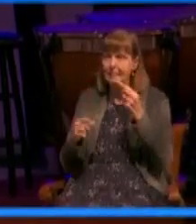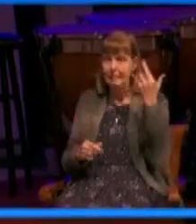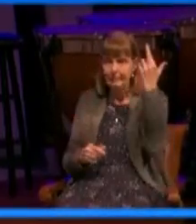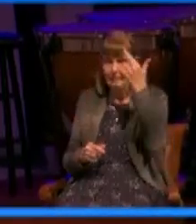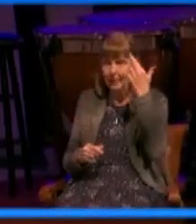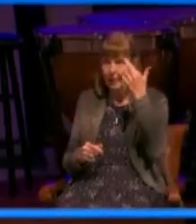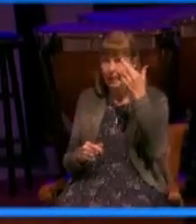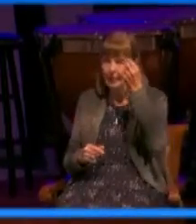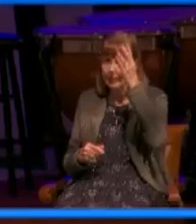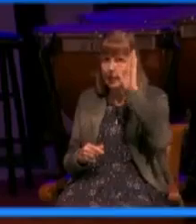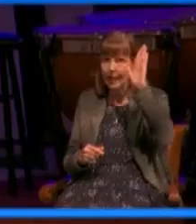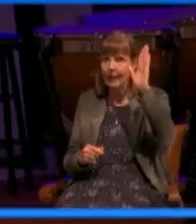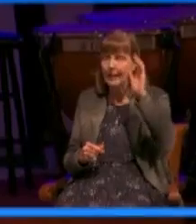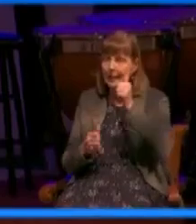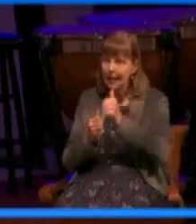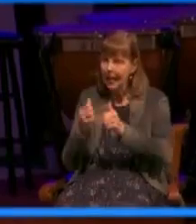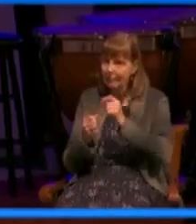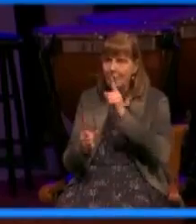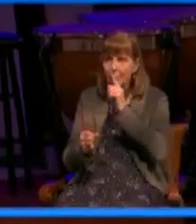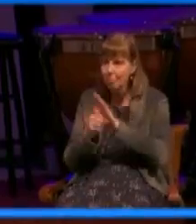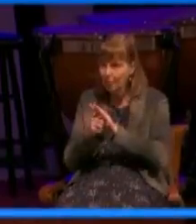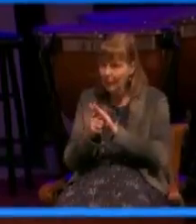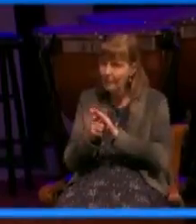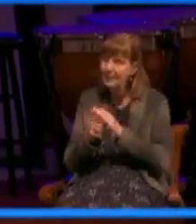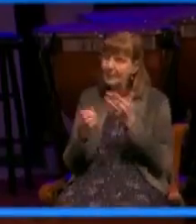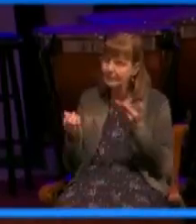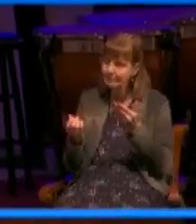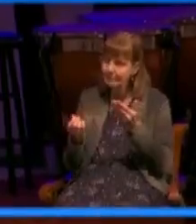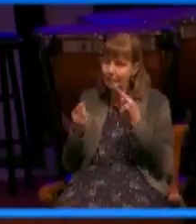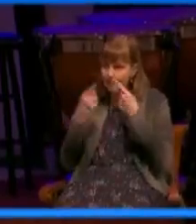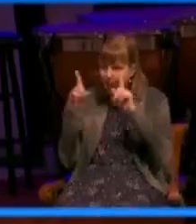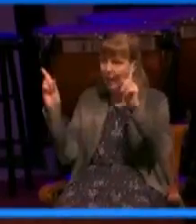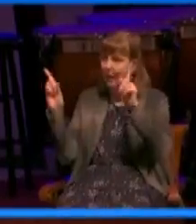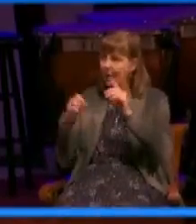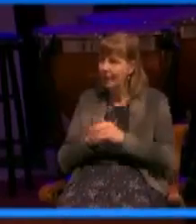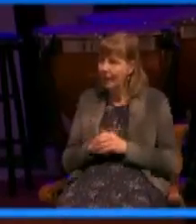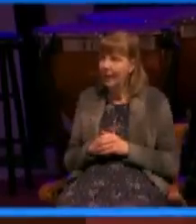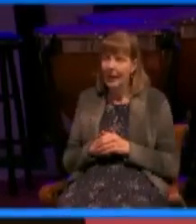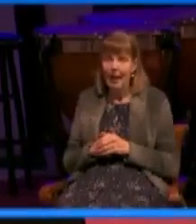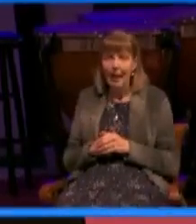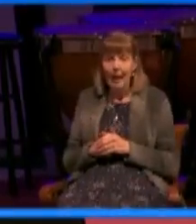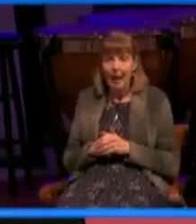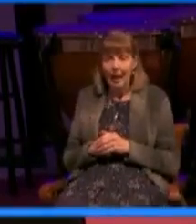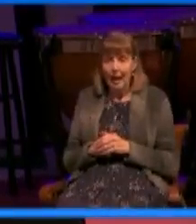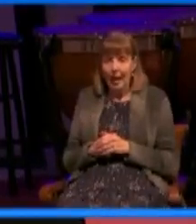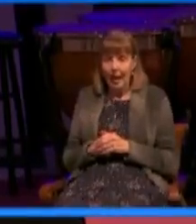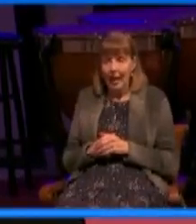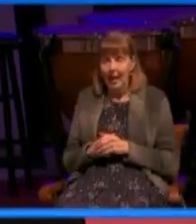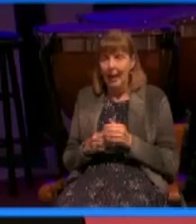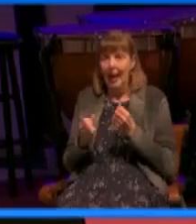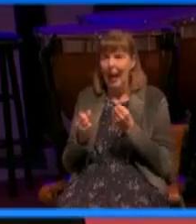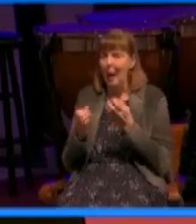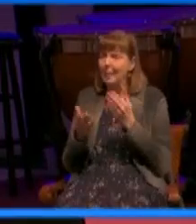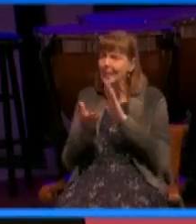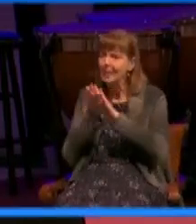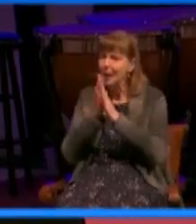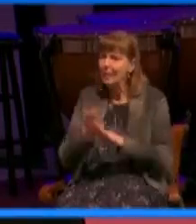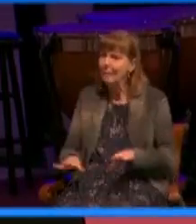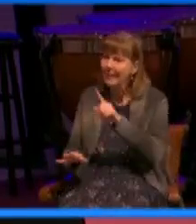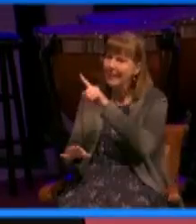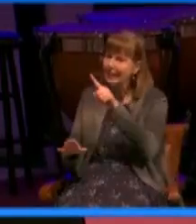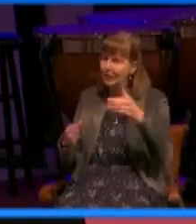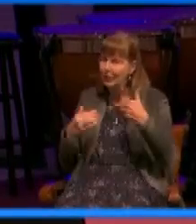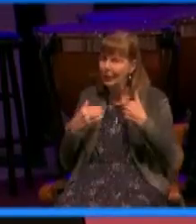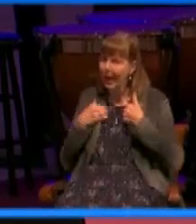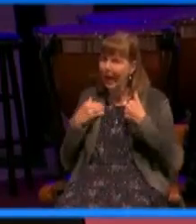laid aside when you find yourself toiling over the uncertainty of life, when you stop to remember that God has made promises to you and